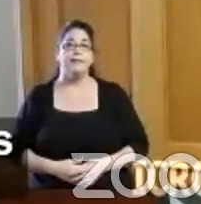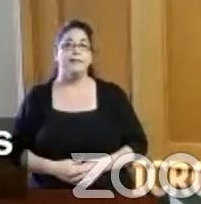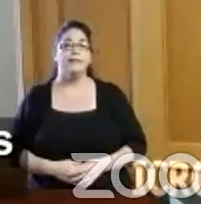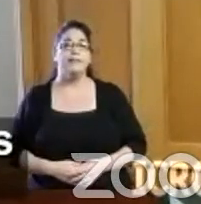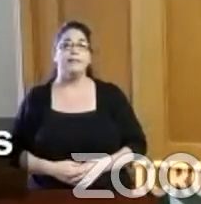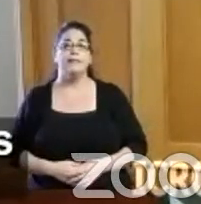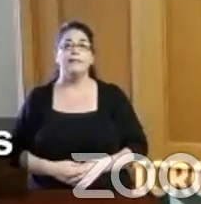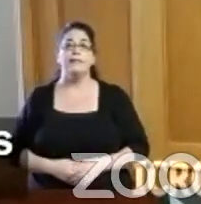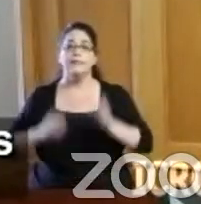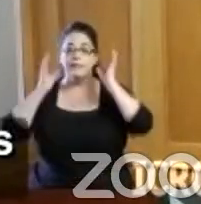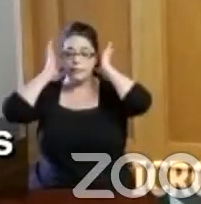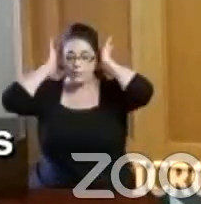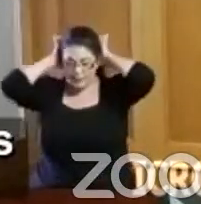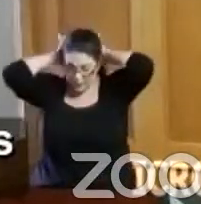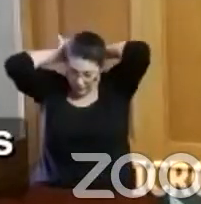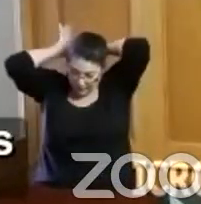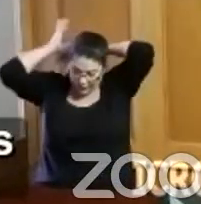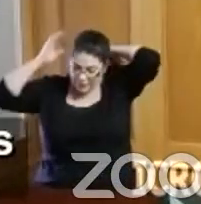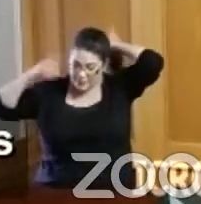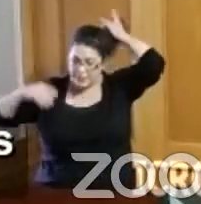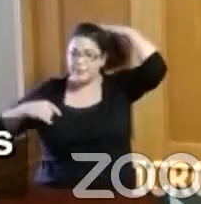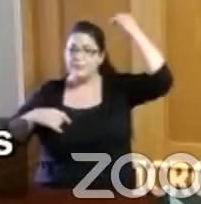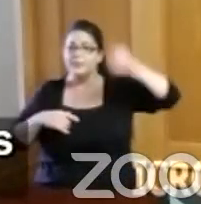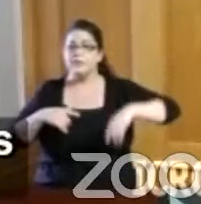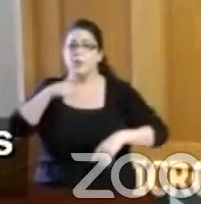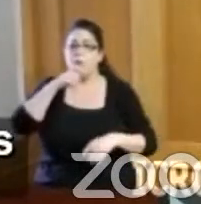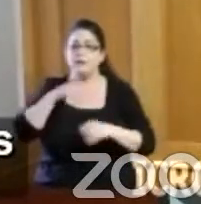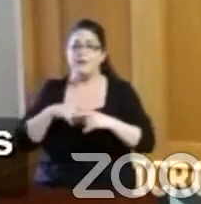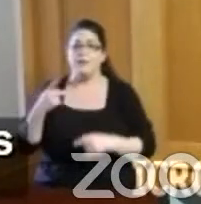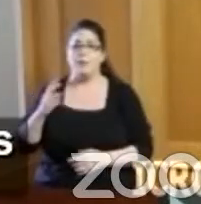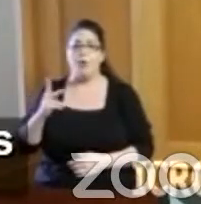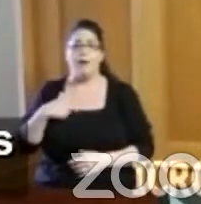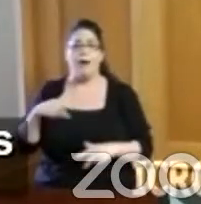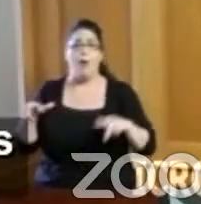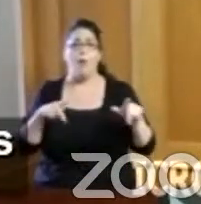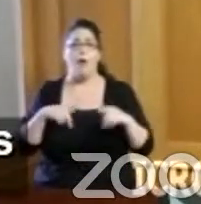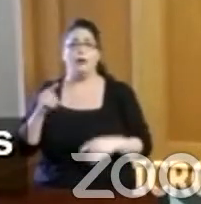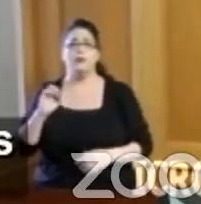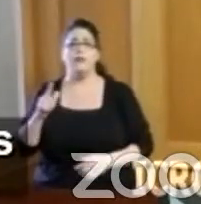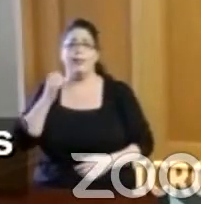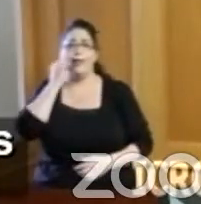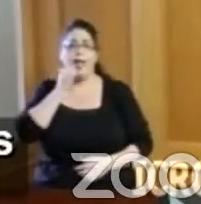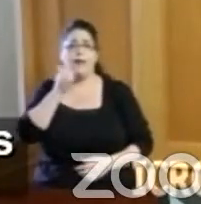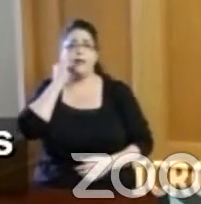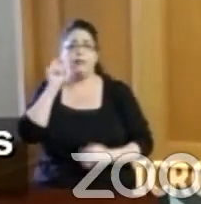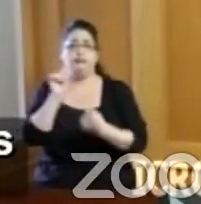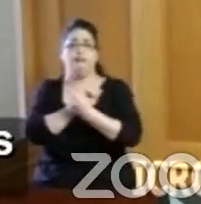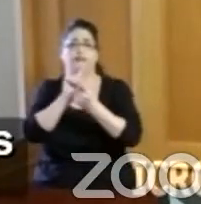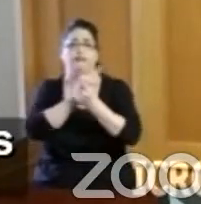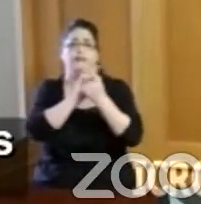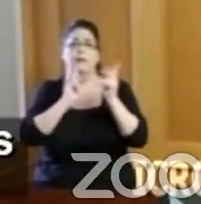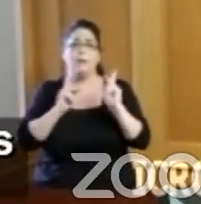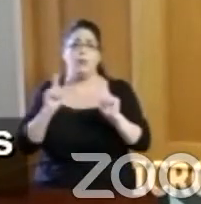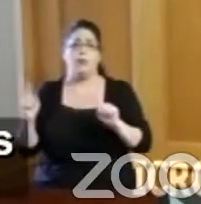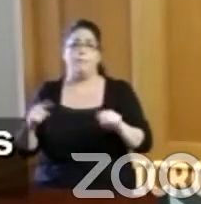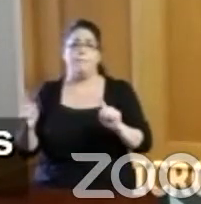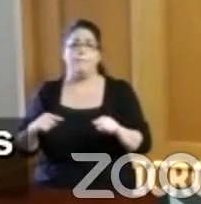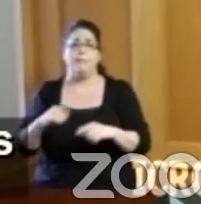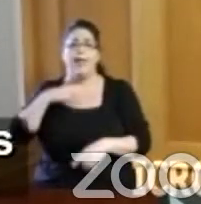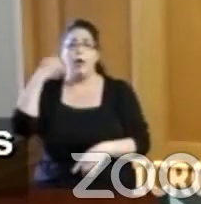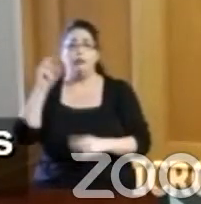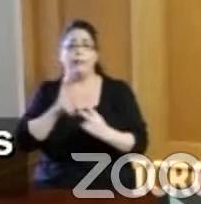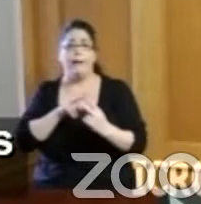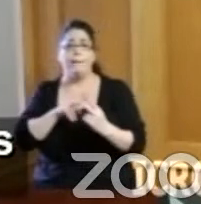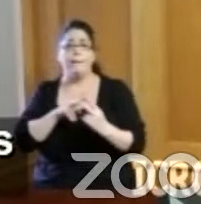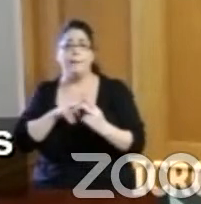This is called Who's in That Park? I walk on the Harrison Trail every day. I've met all kinds of patrons to the park, which include elderly